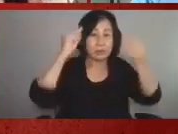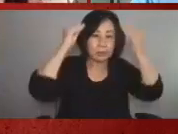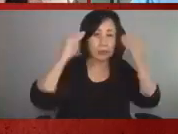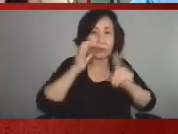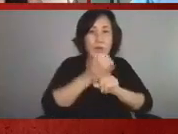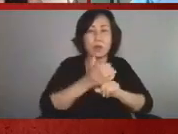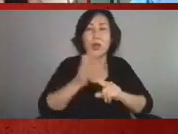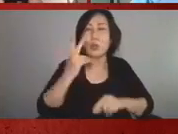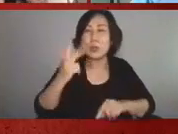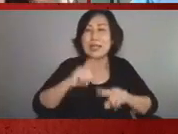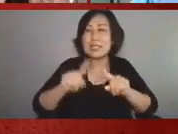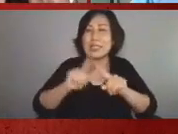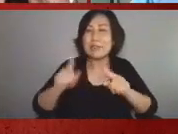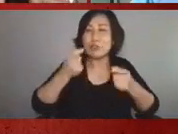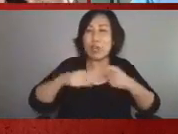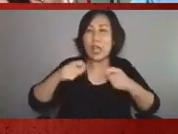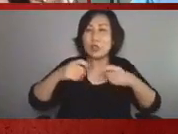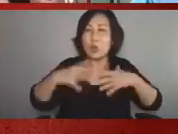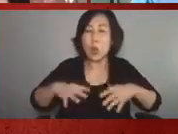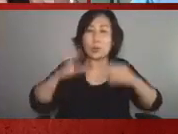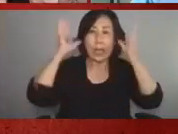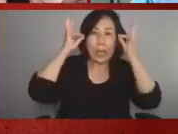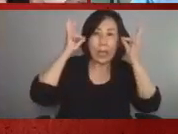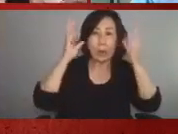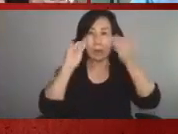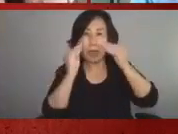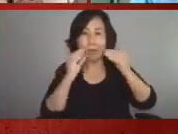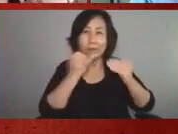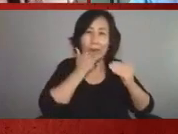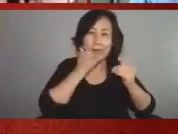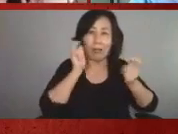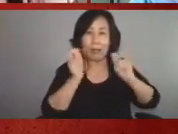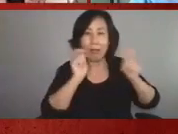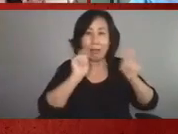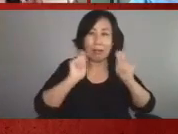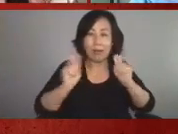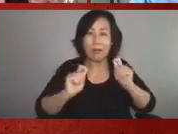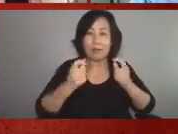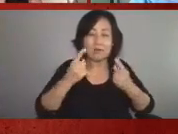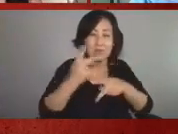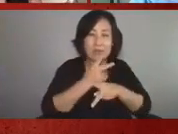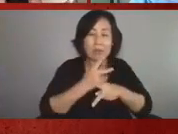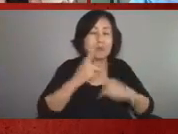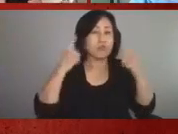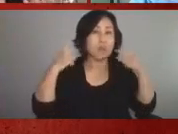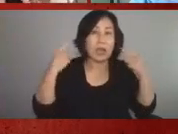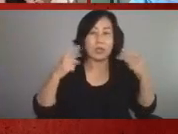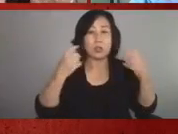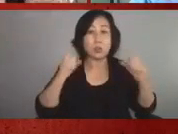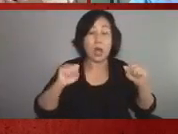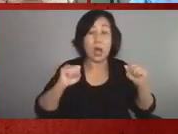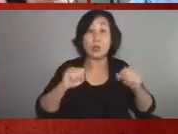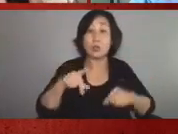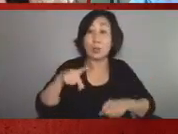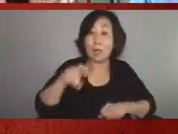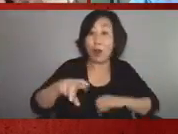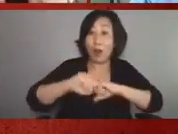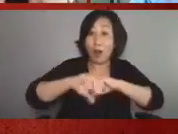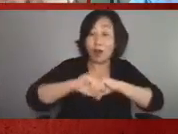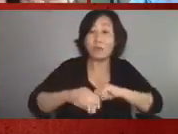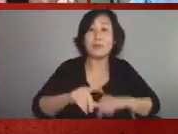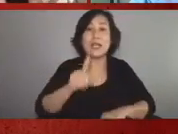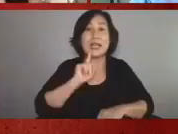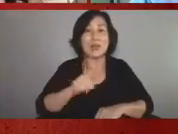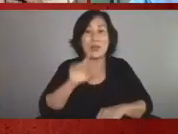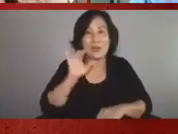tests, costume. Putting on, you know, the costume. We went through 3 different changes with the hair and the makeup to figure out what, it